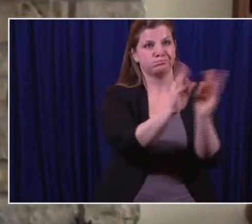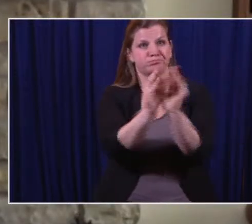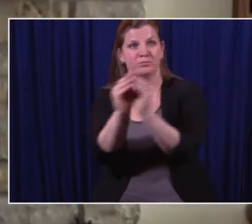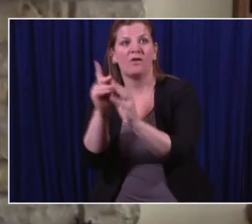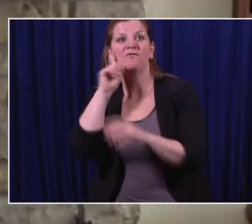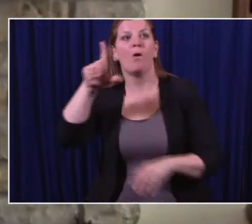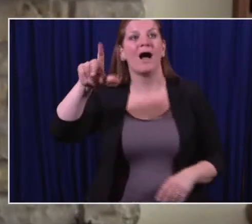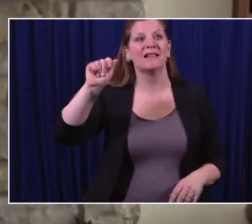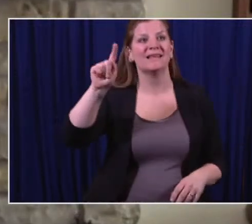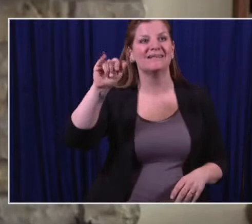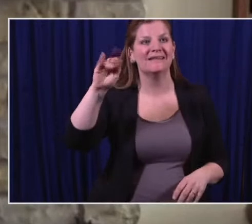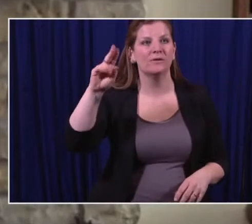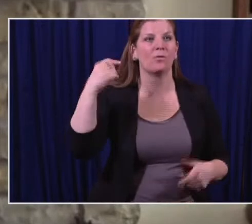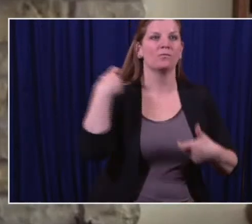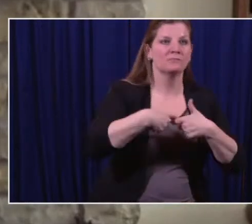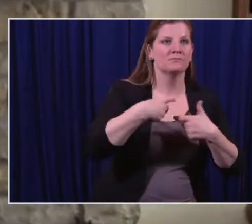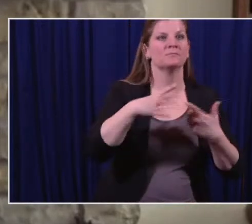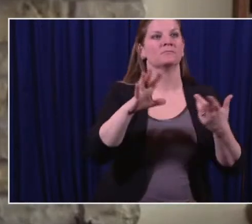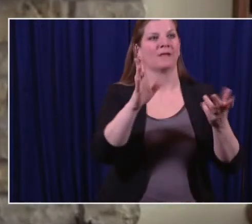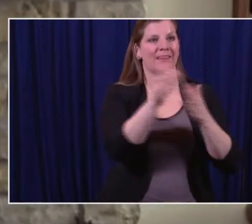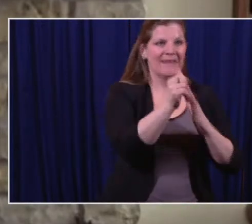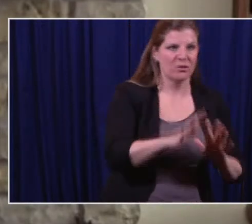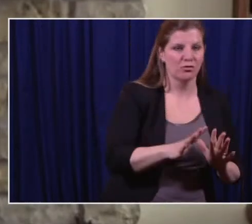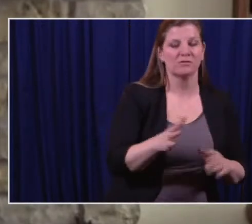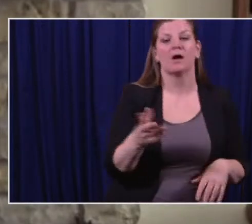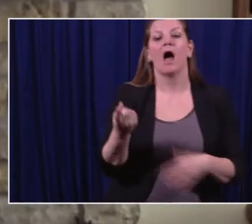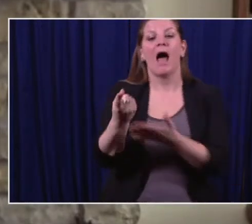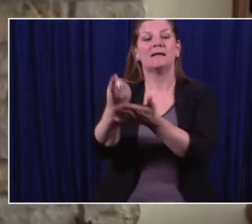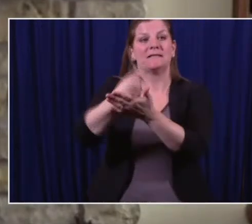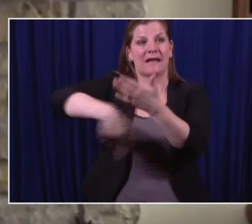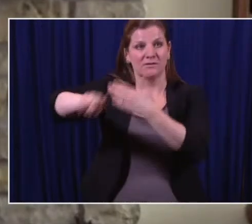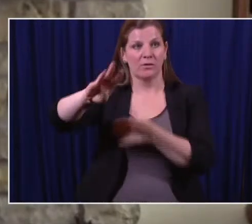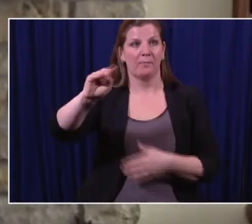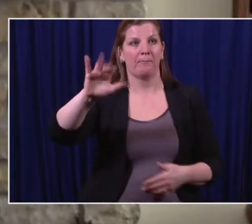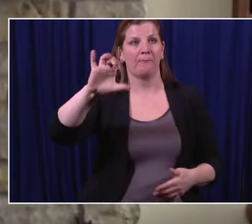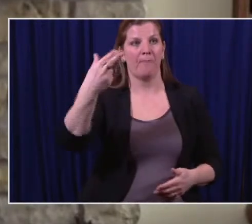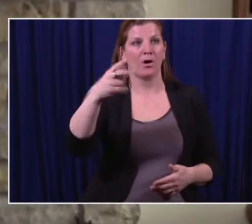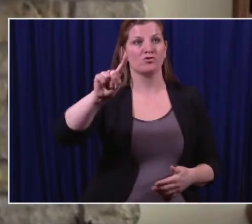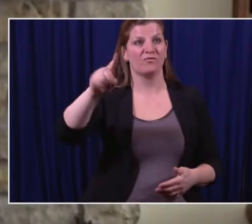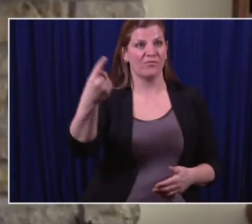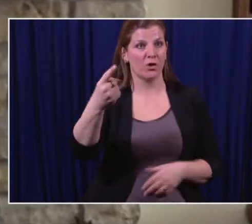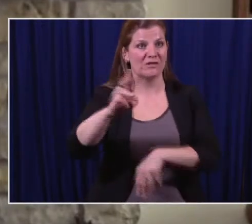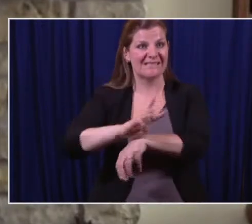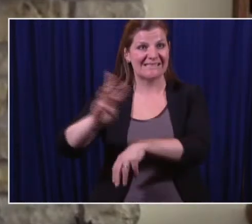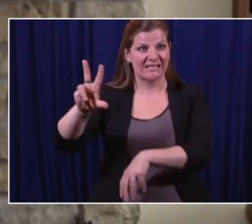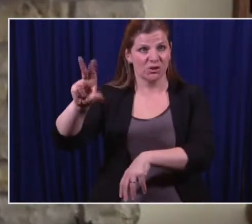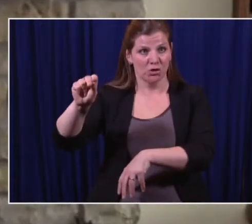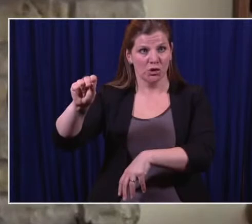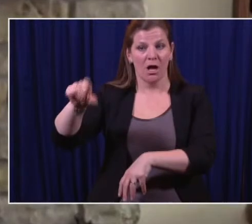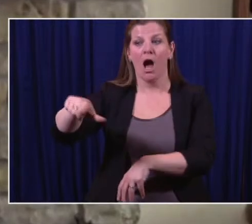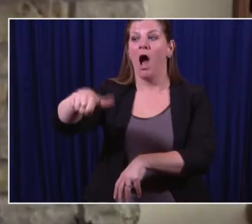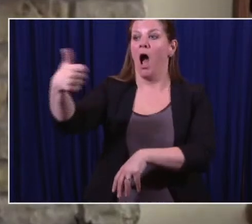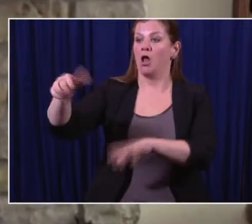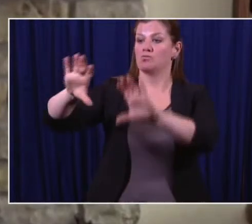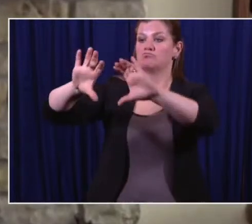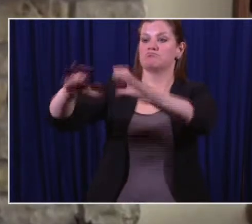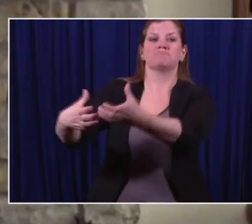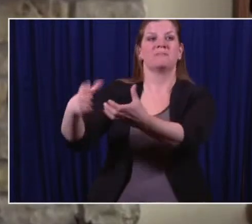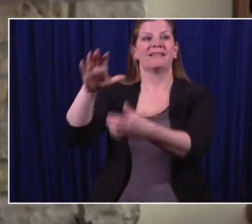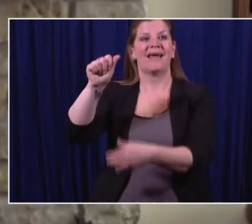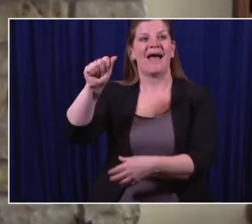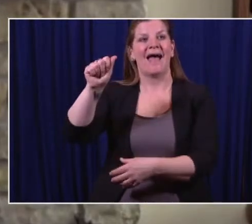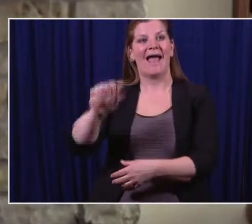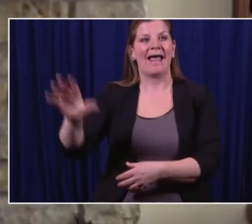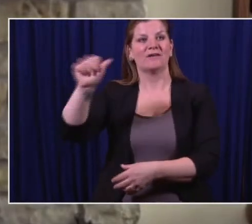across the state. Next week, on March 1 at 6:30, we will host a virtual conversation about the vaccine with our Asian American